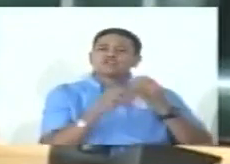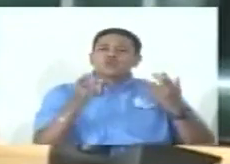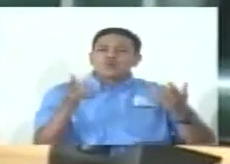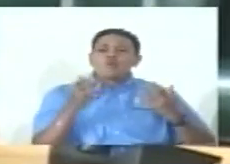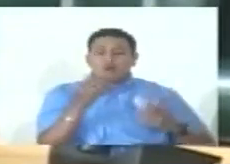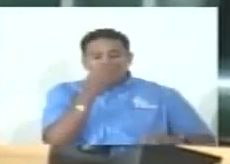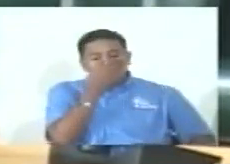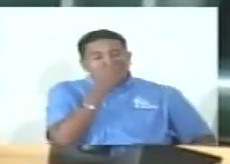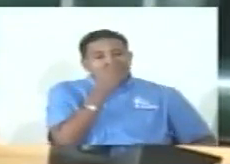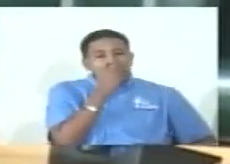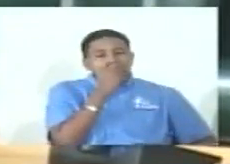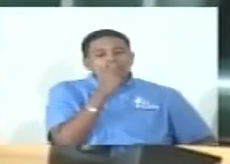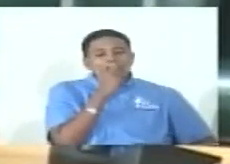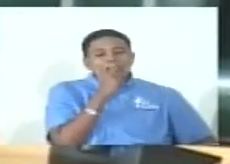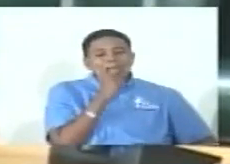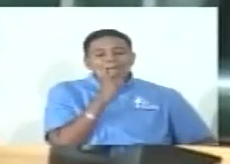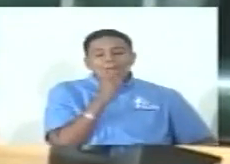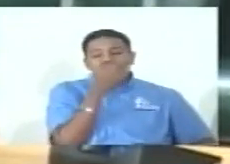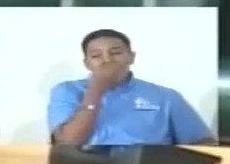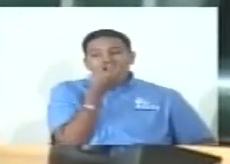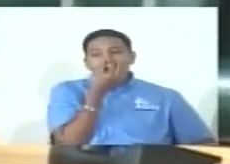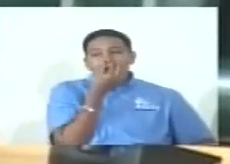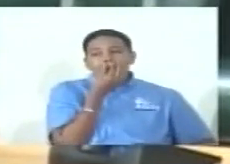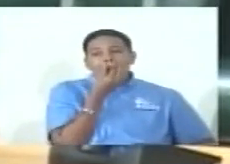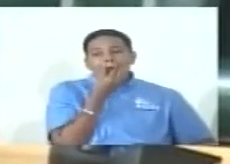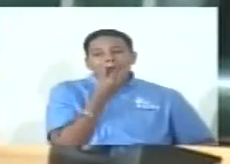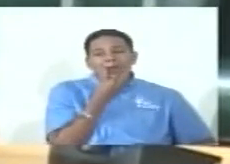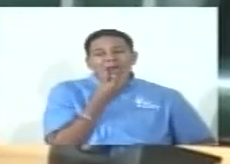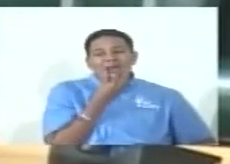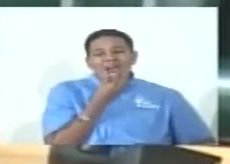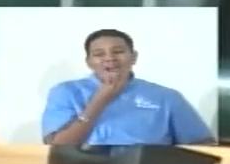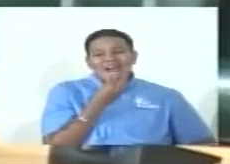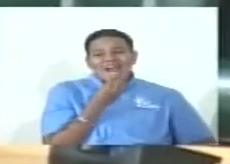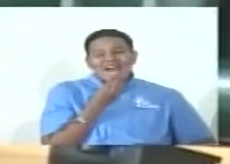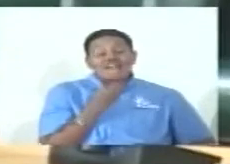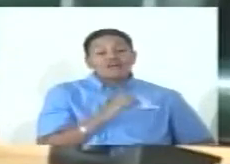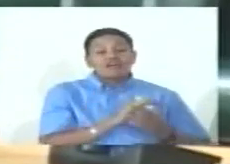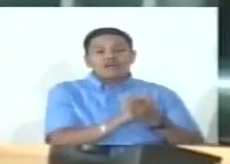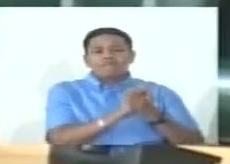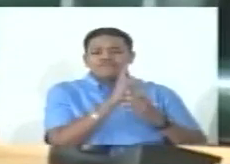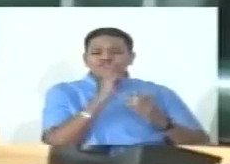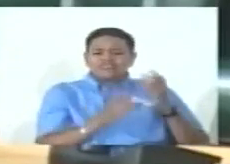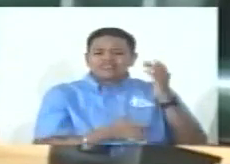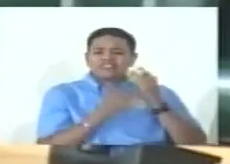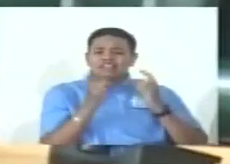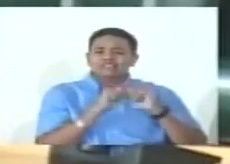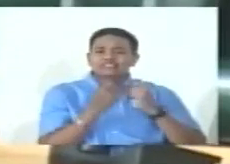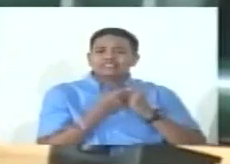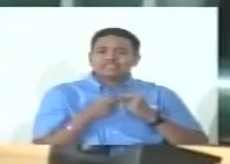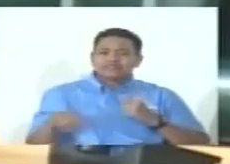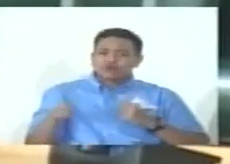I want to commend the technical team for the work that they have done.